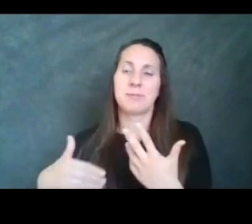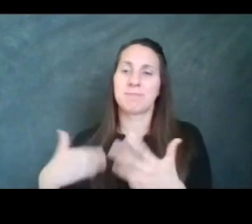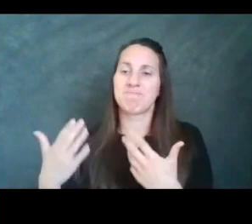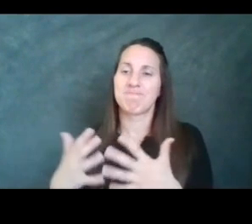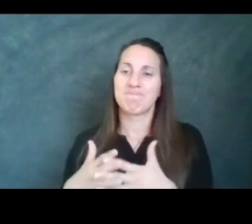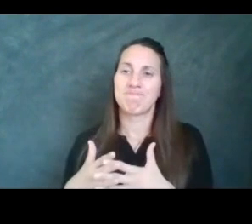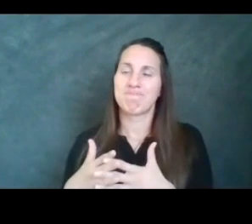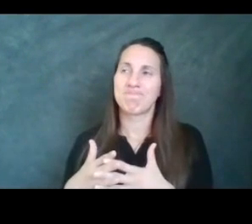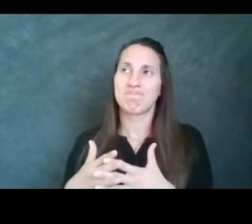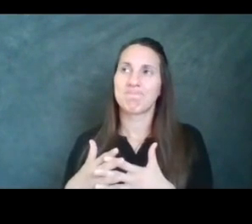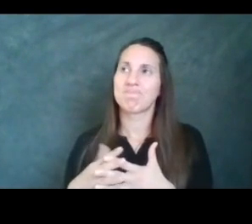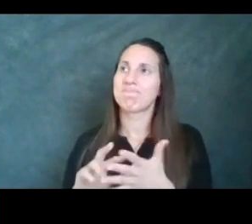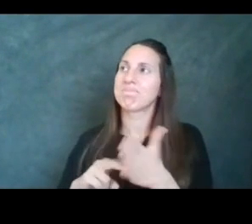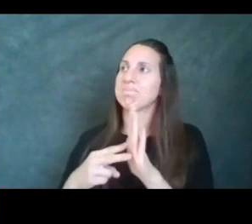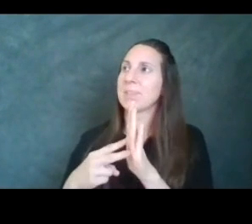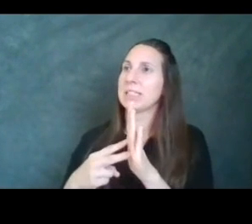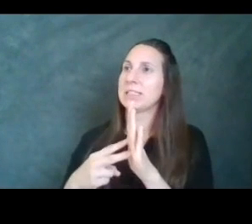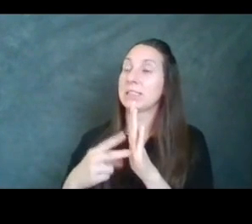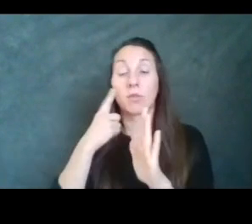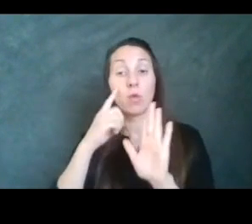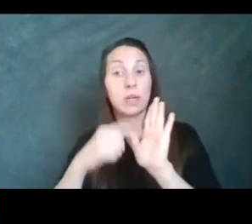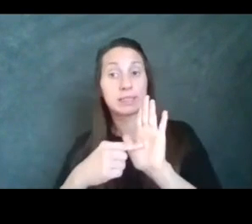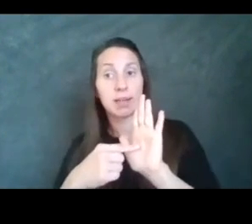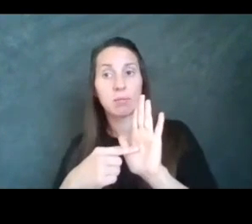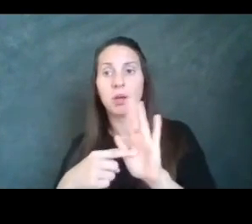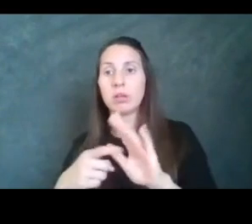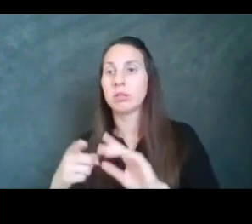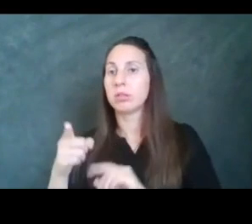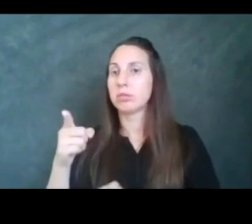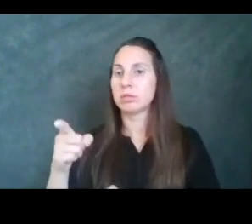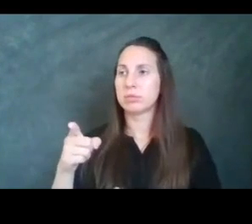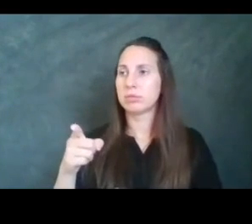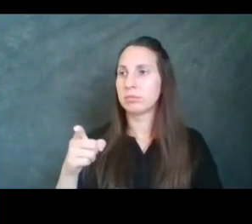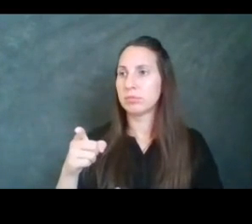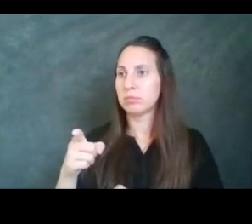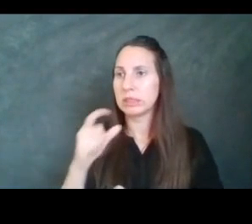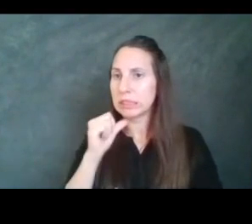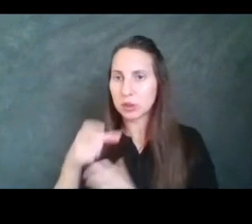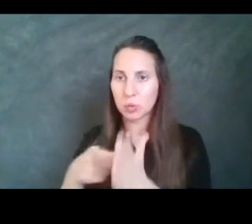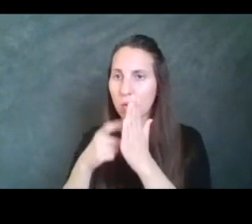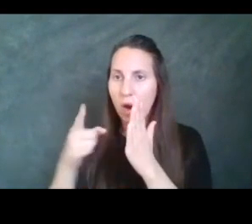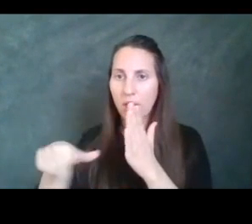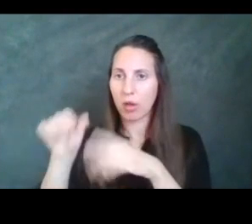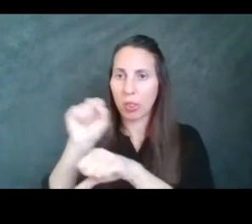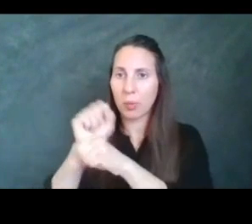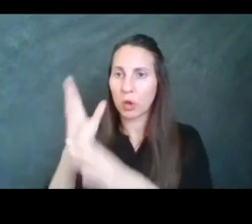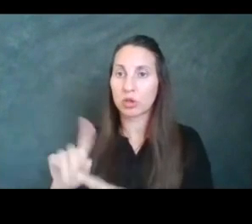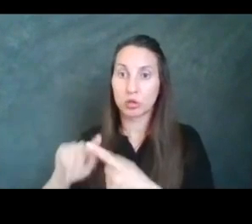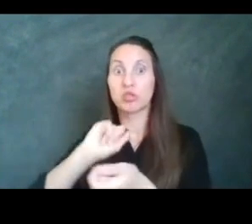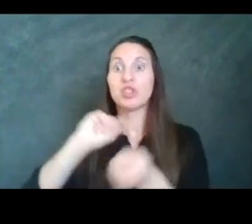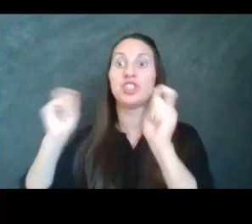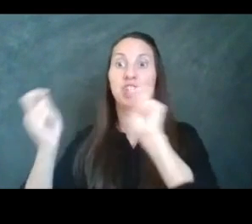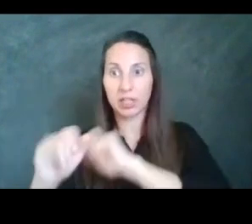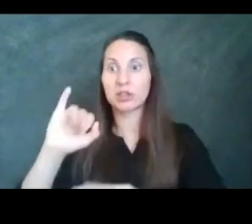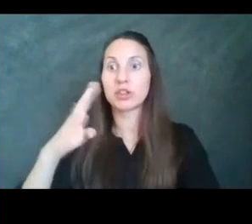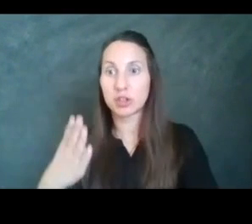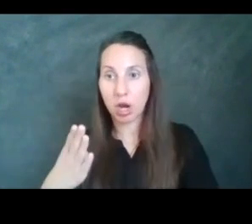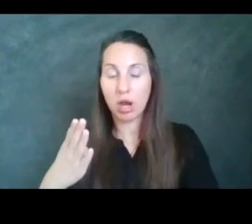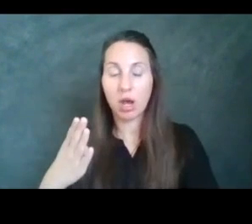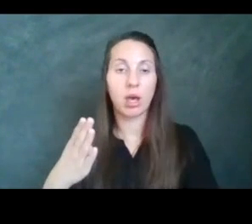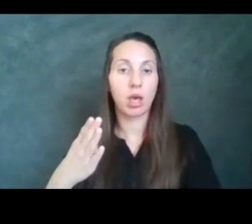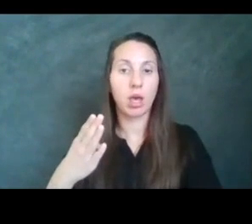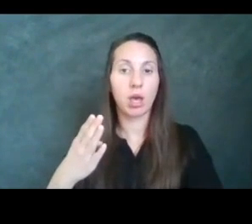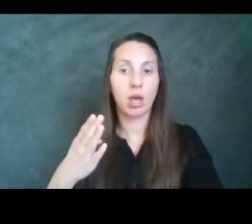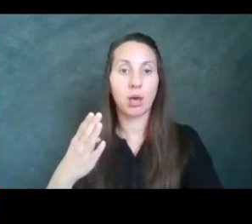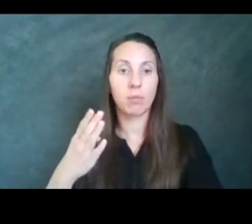they won't have to, for example, change the essential functions of the job such that the individual